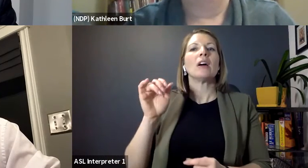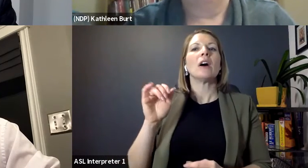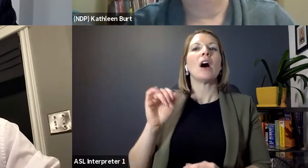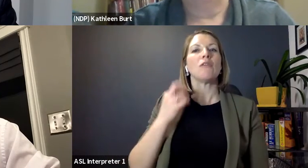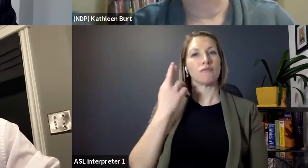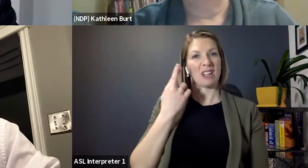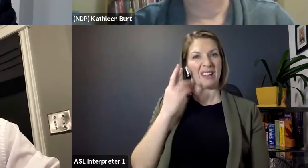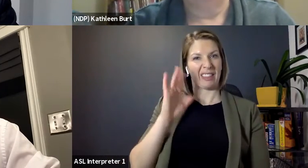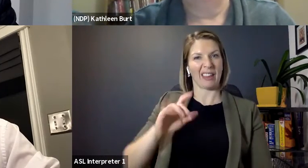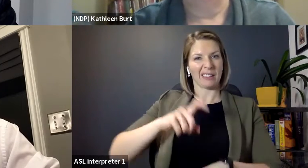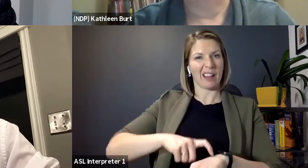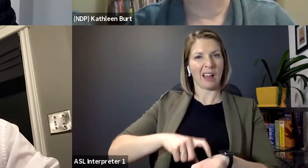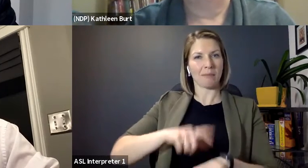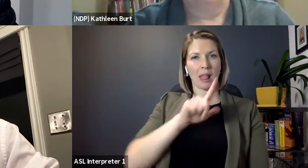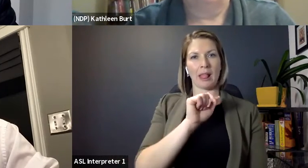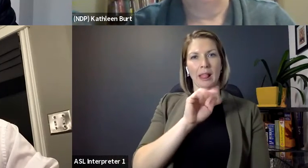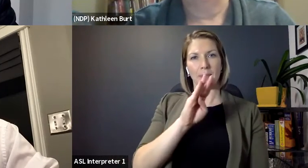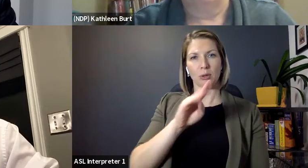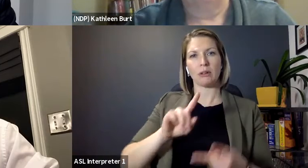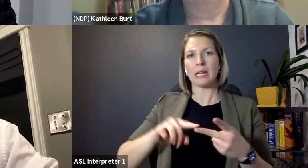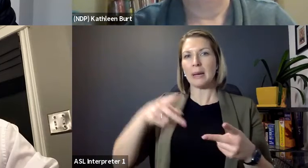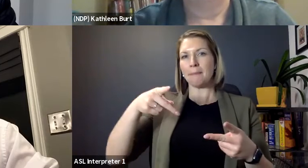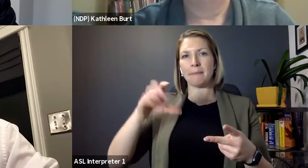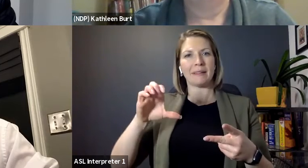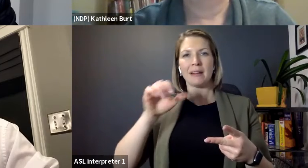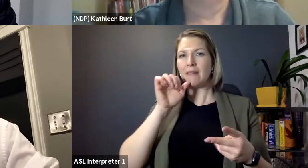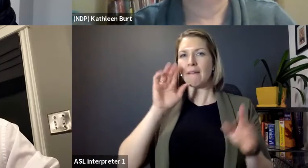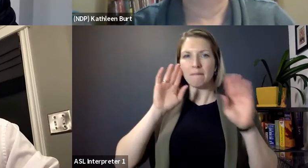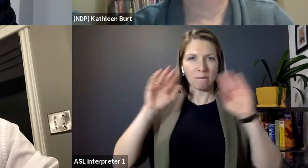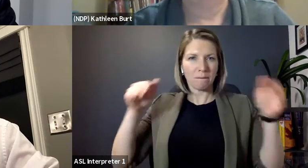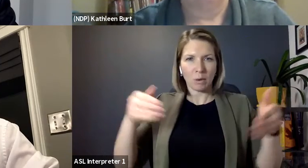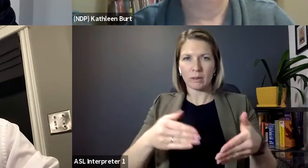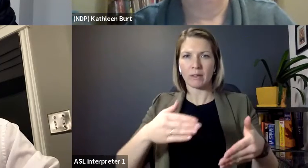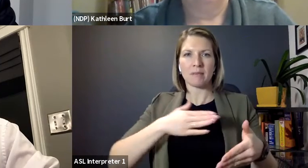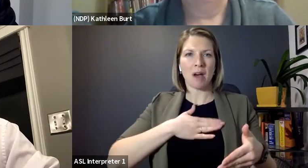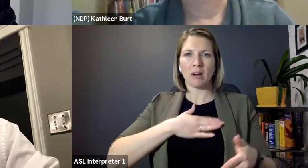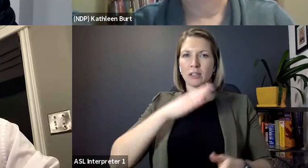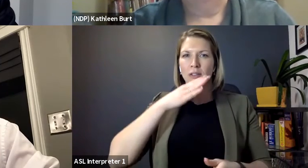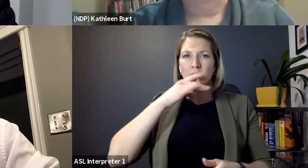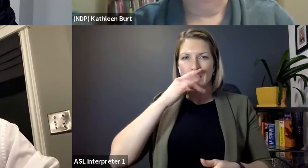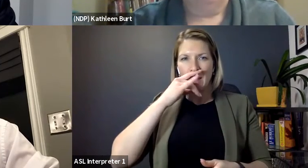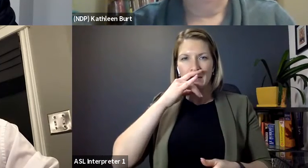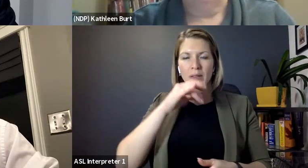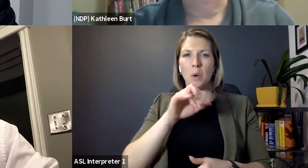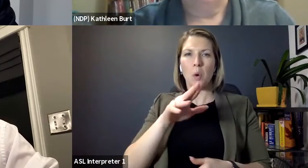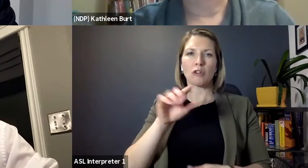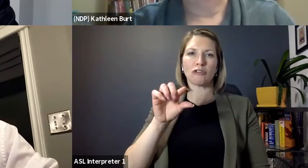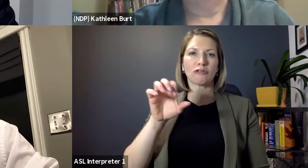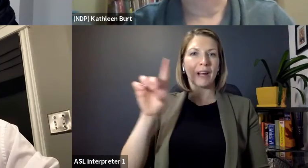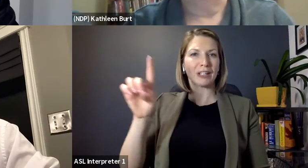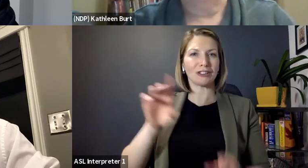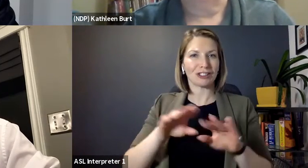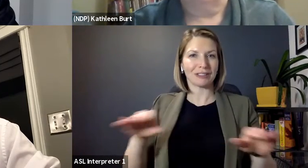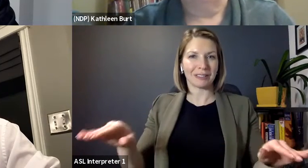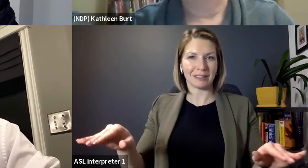PC governments weren't really focusing on the health and well-being of my children and grandchildren. They often made